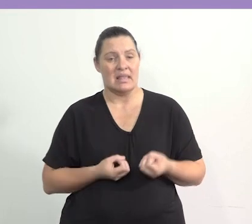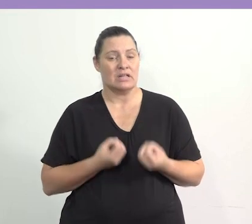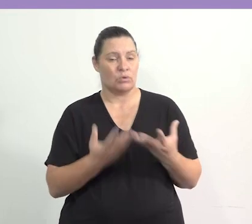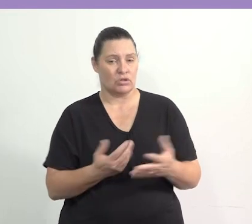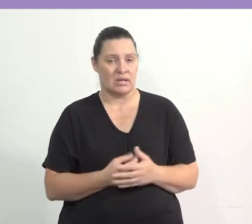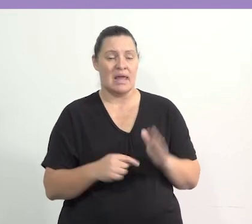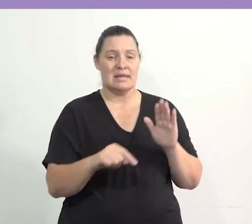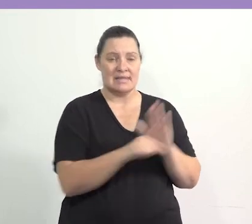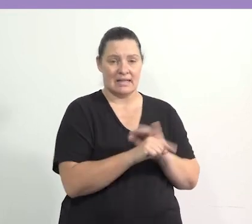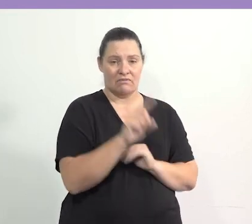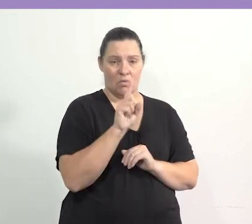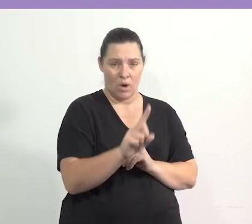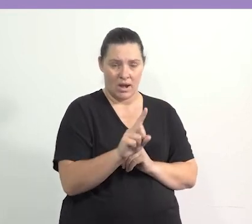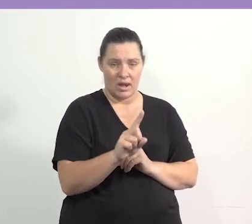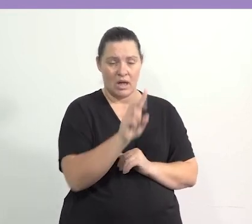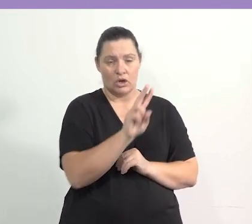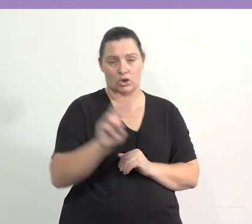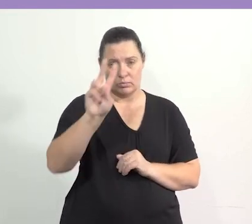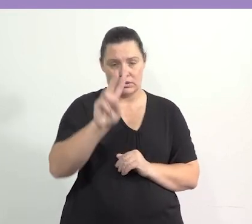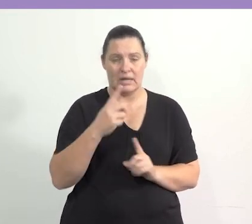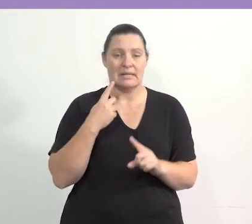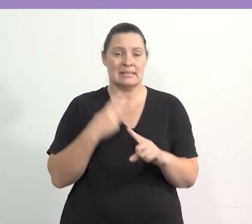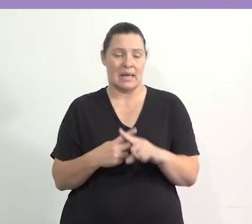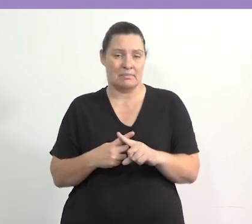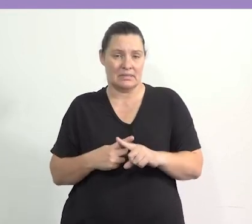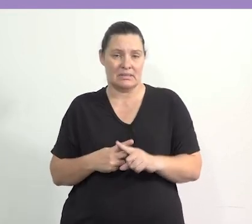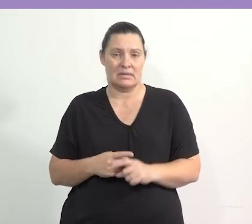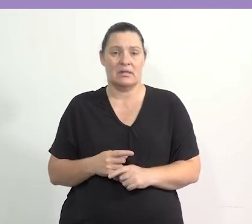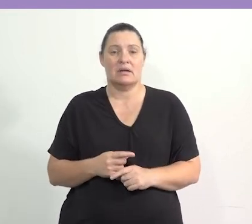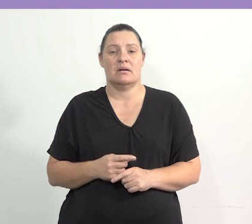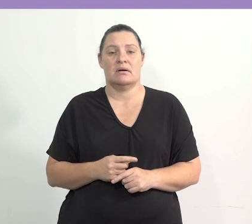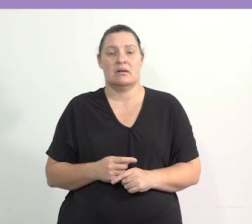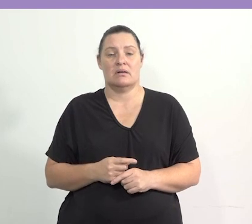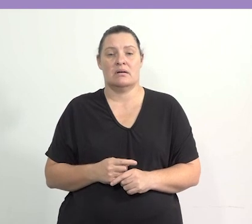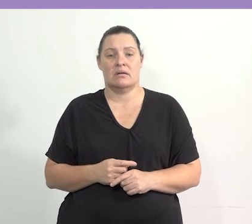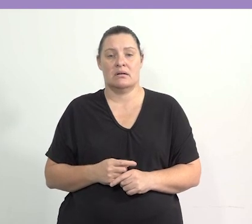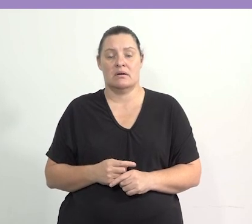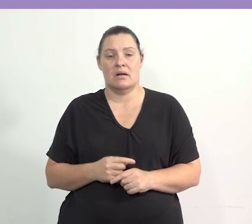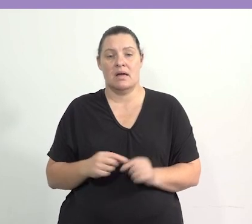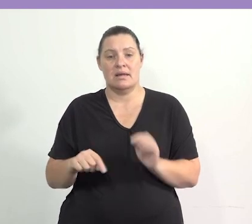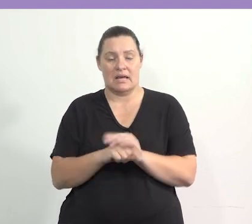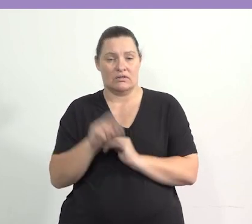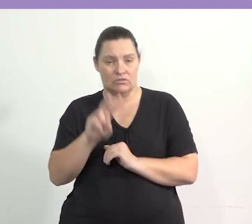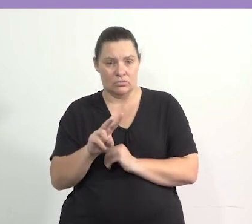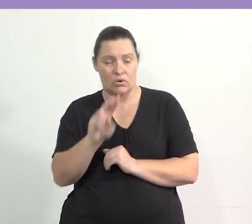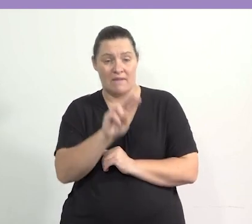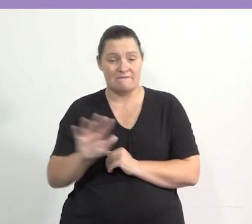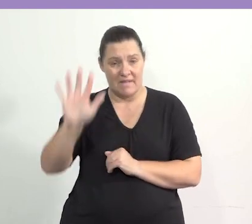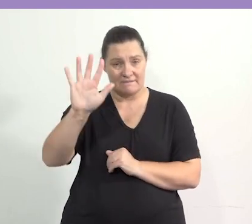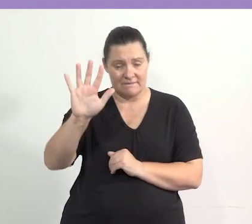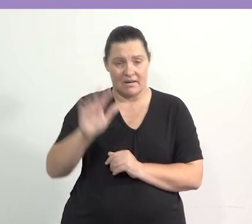expression -1 cubed multiplied by -2 raised to the exponent